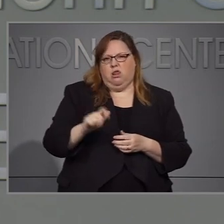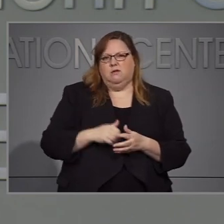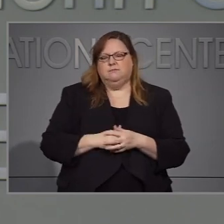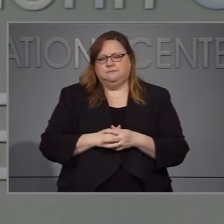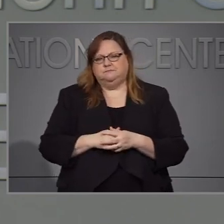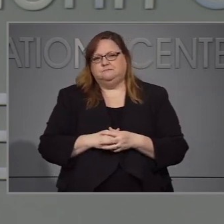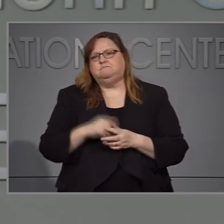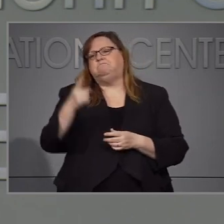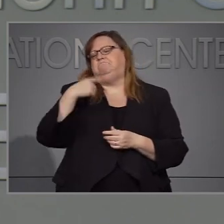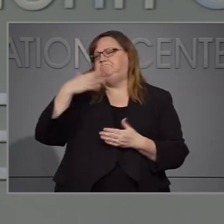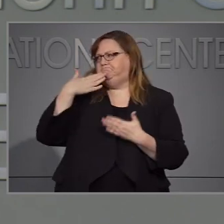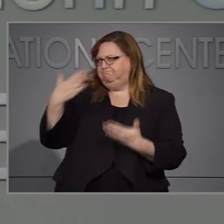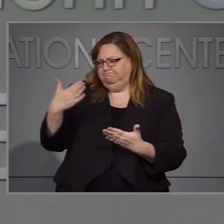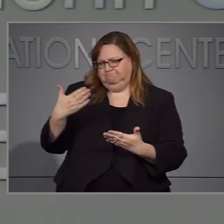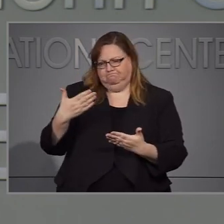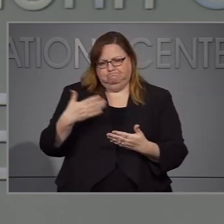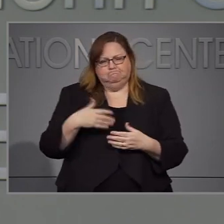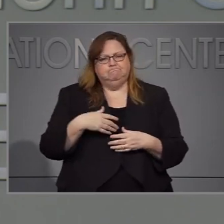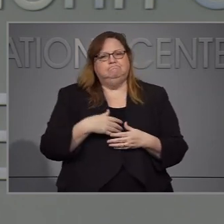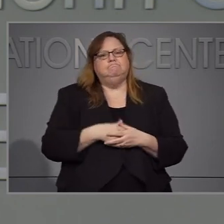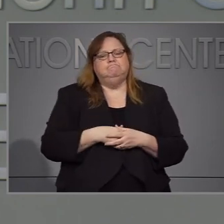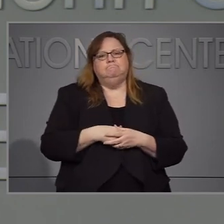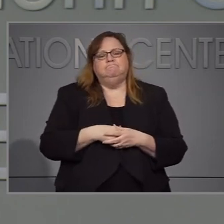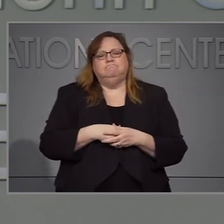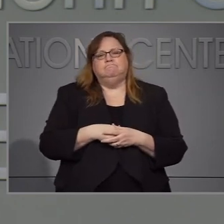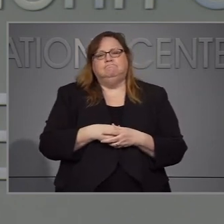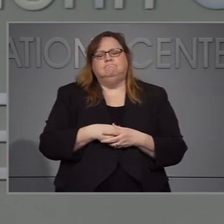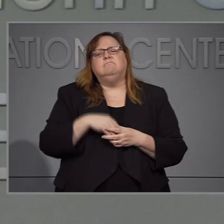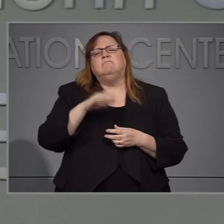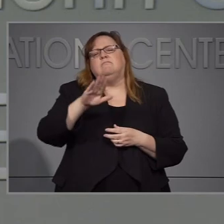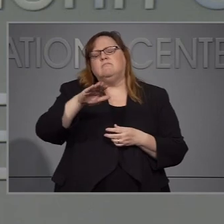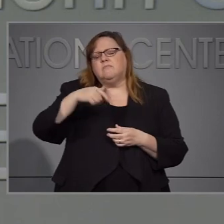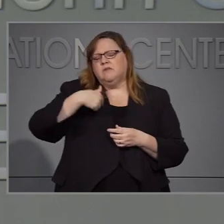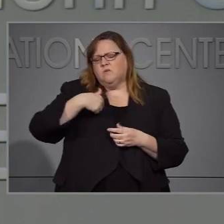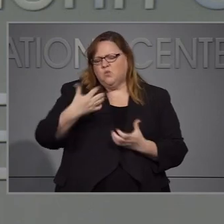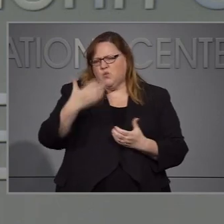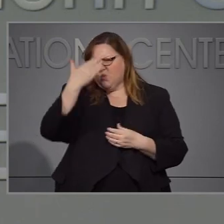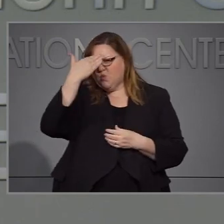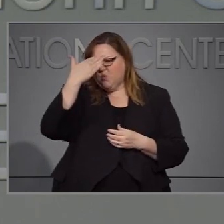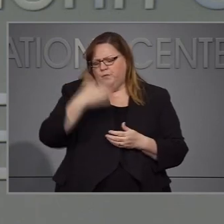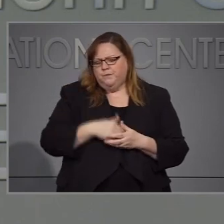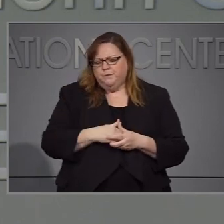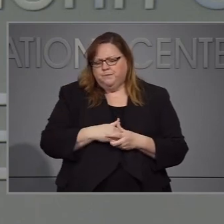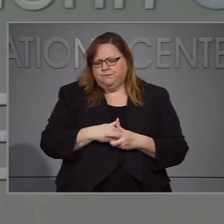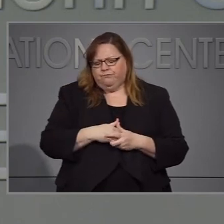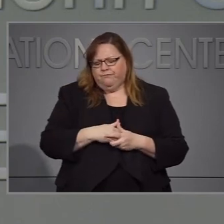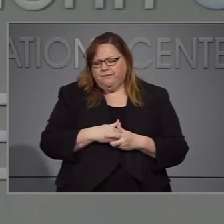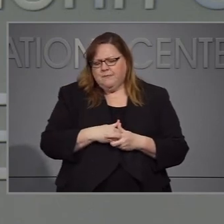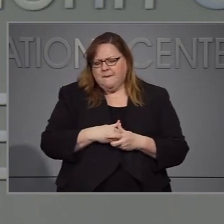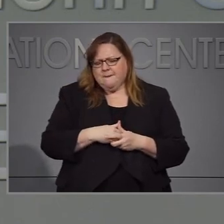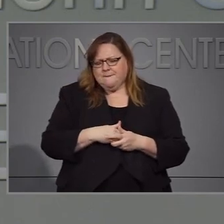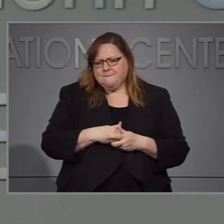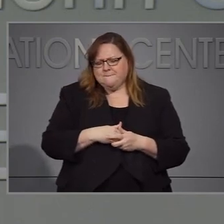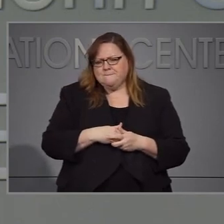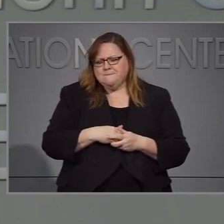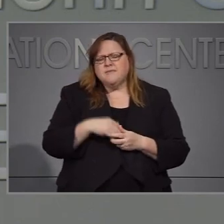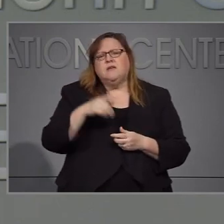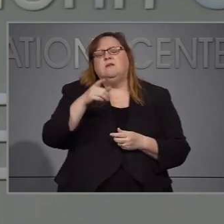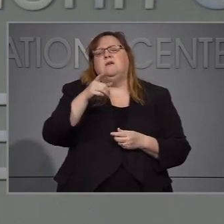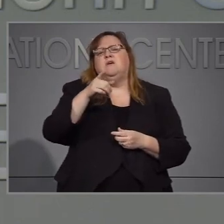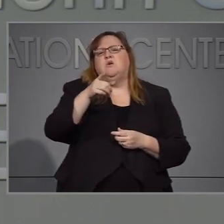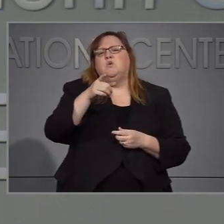Yeah, thank you. Travis with WRAL. I'm interested, can you walk me through the decision not